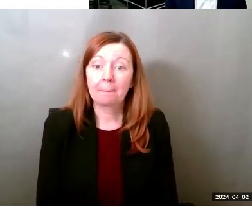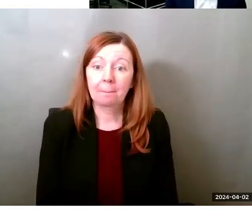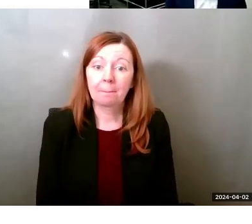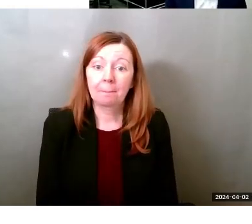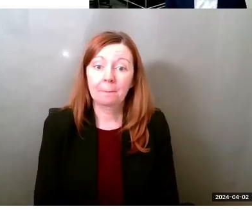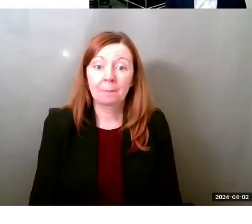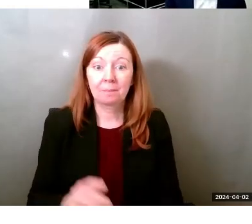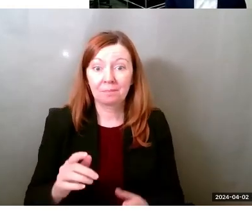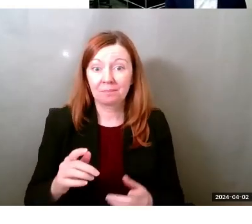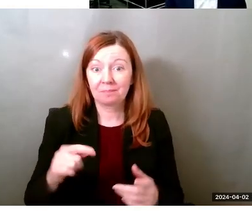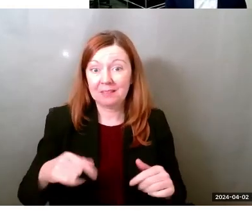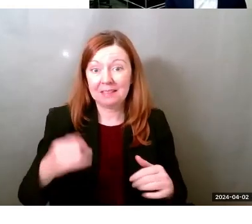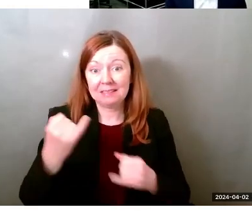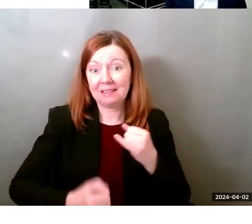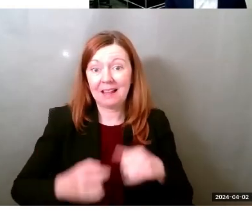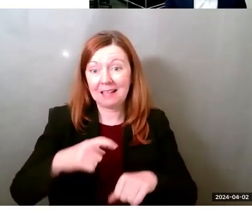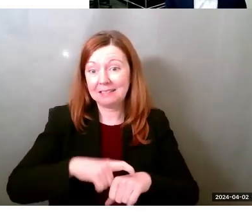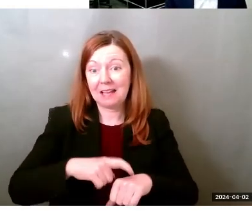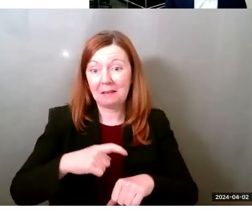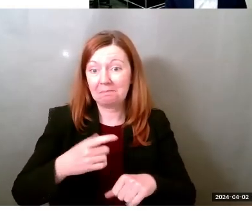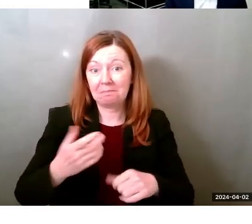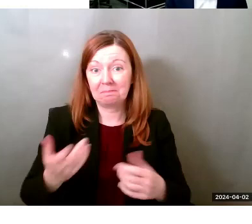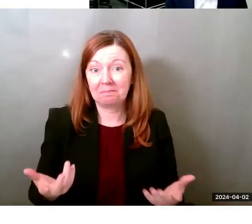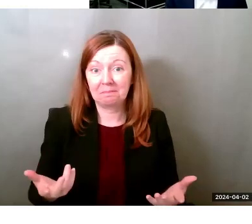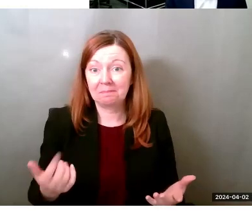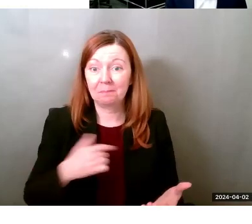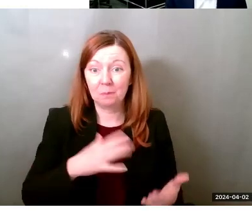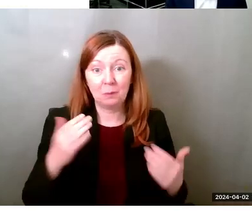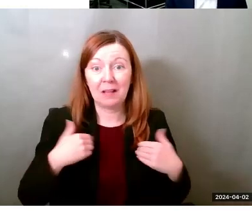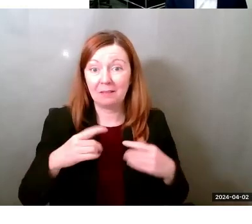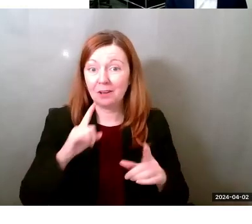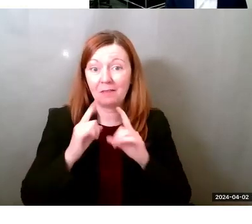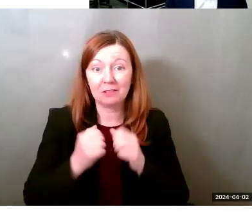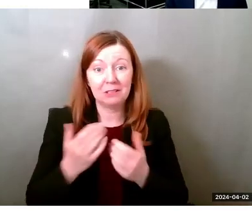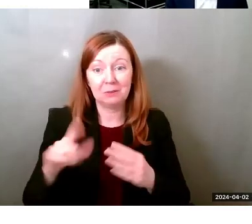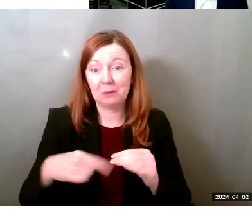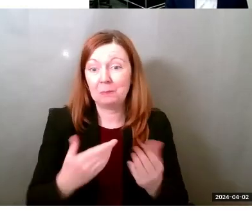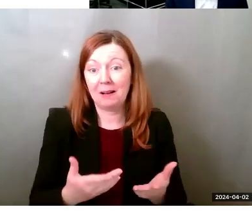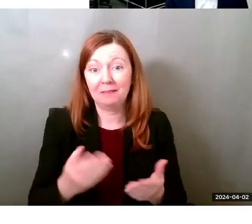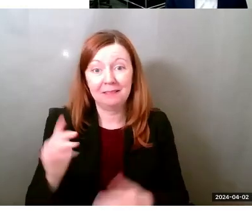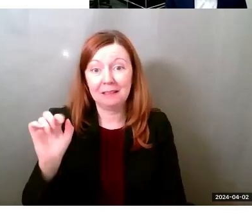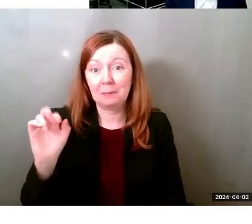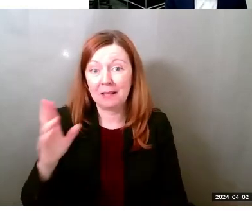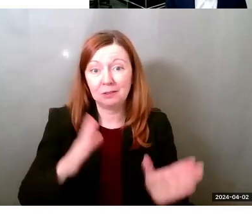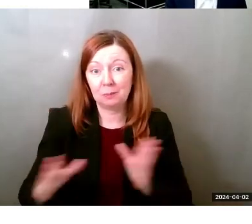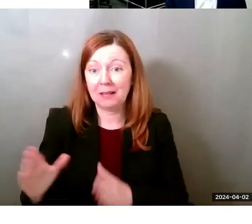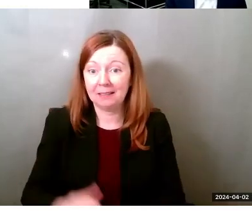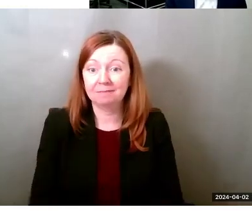particularly since this is the last time that we'll, you know, have a conversation with you about this master plan.